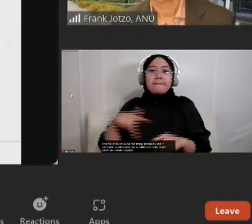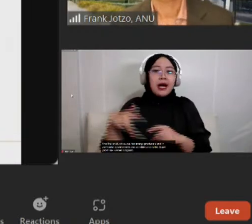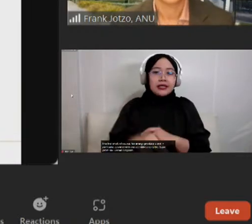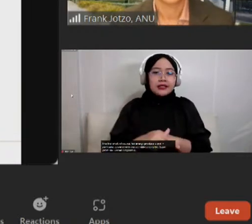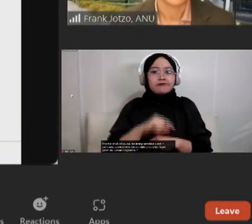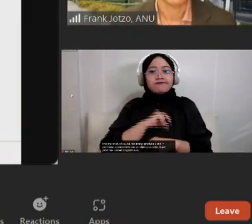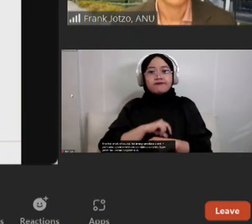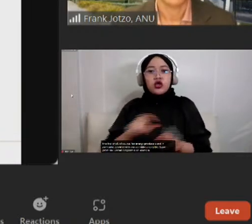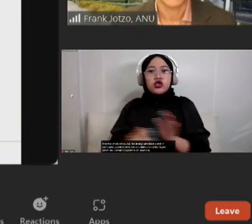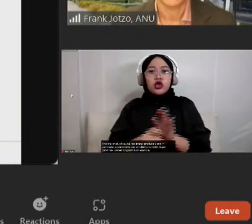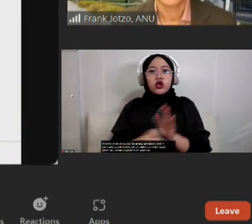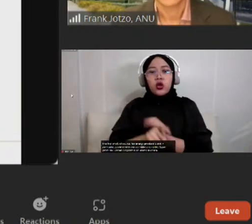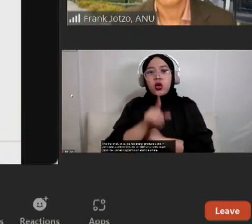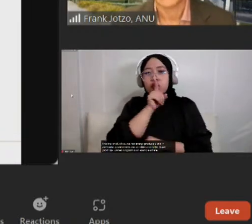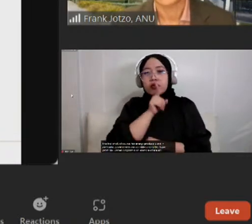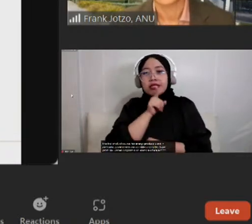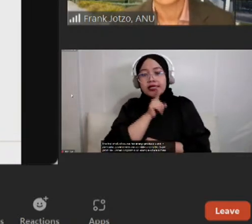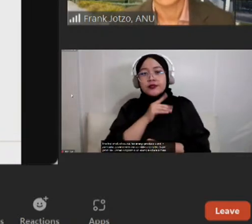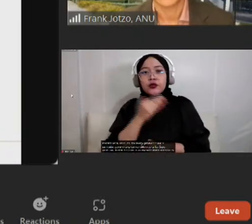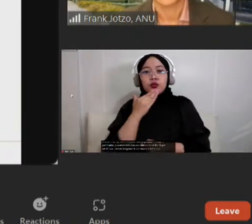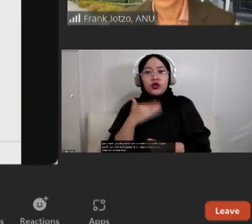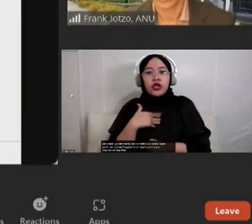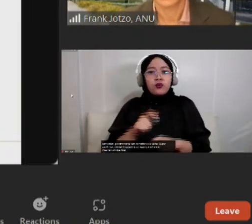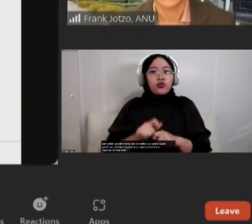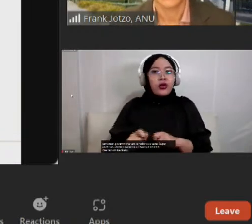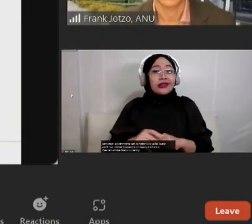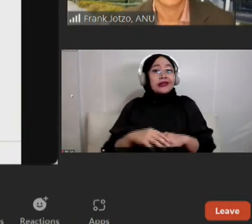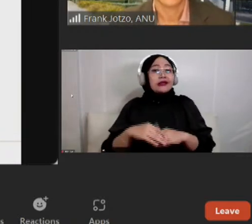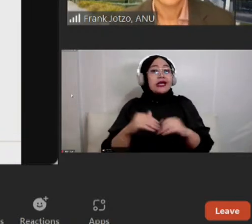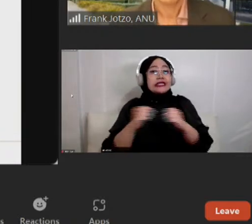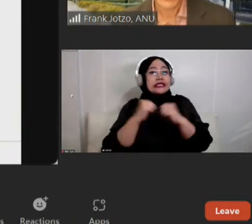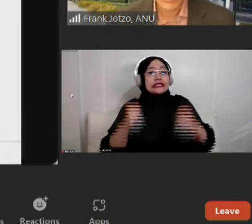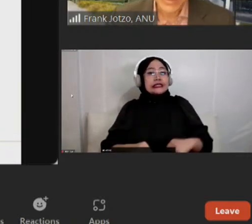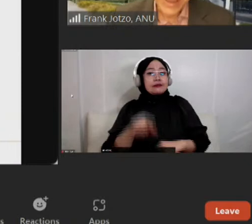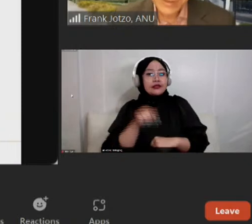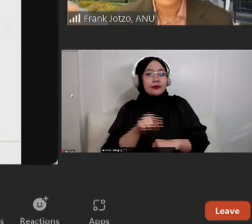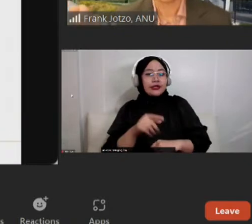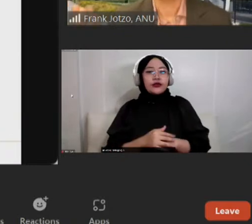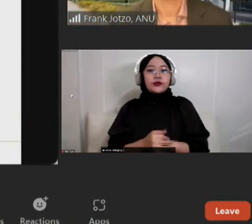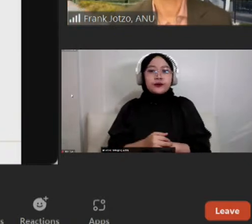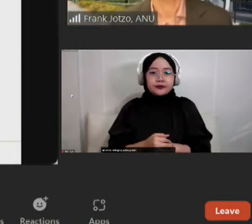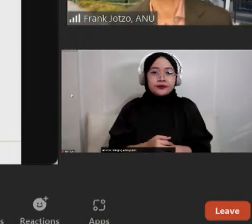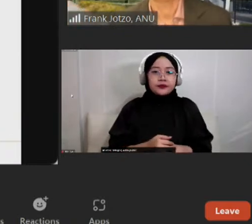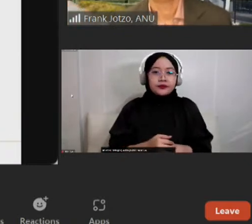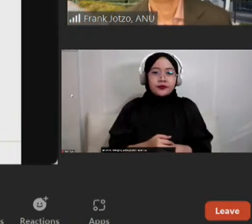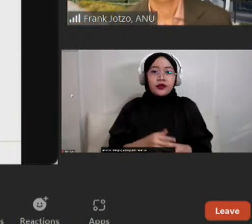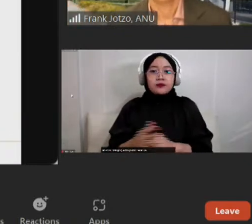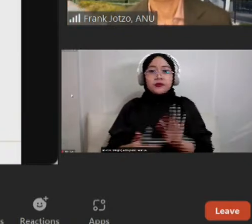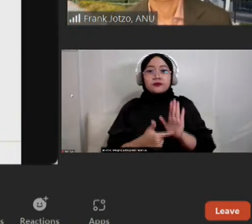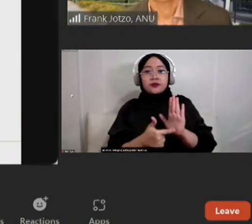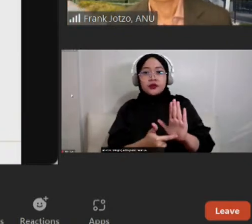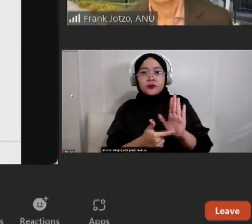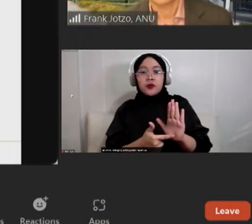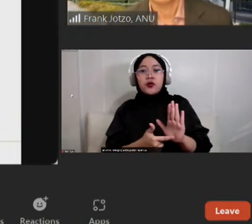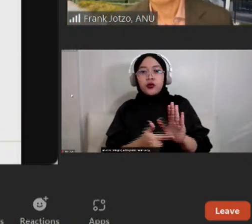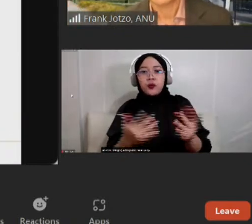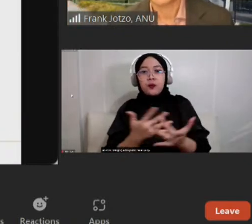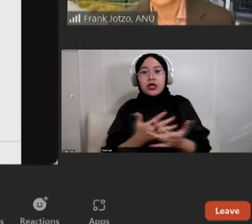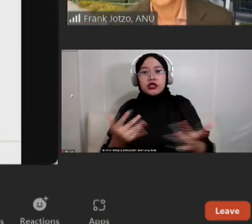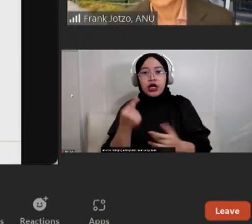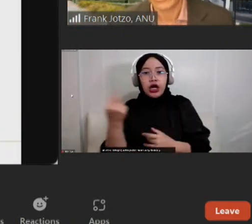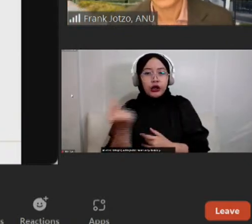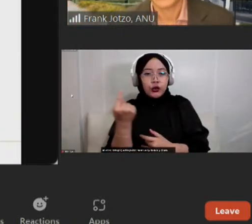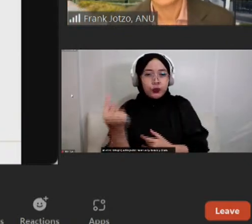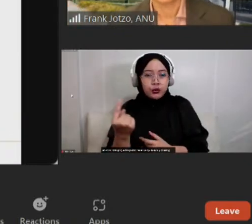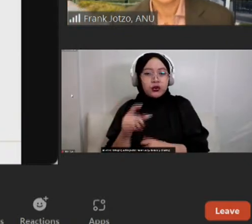Kingdom is an example where a mechanism like that is currently at work, bringing extra public revenue by